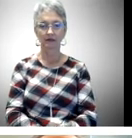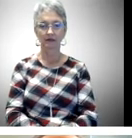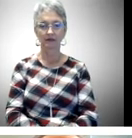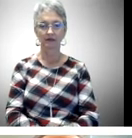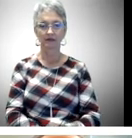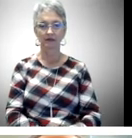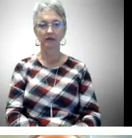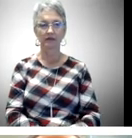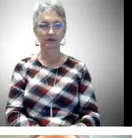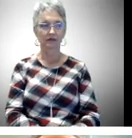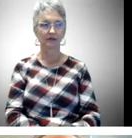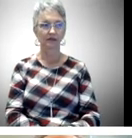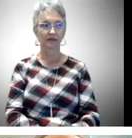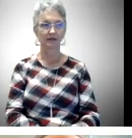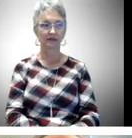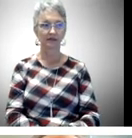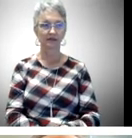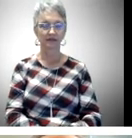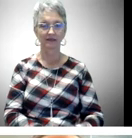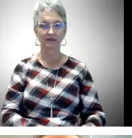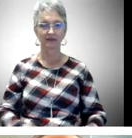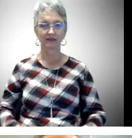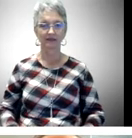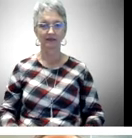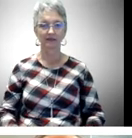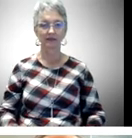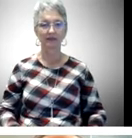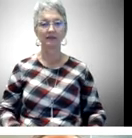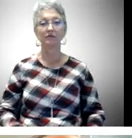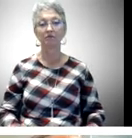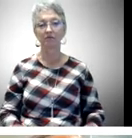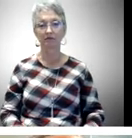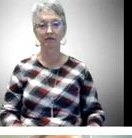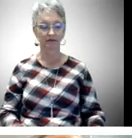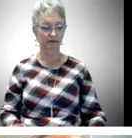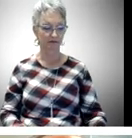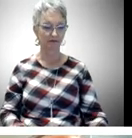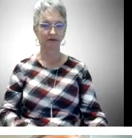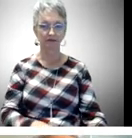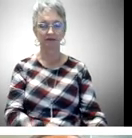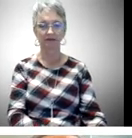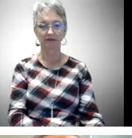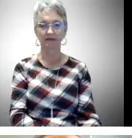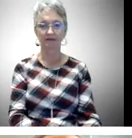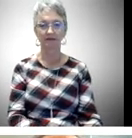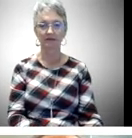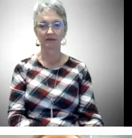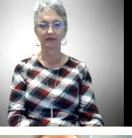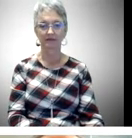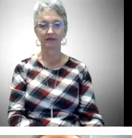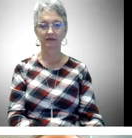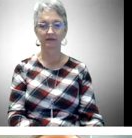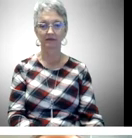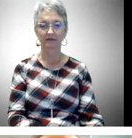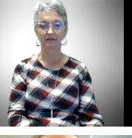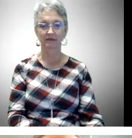probate judges and probate lawyers. They didn't want to have anything to do with the court. And they said, no, we won't agree to this if the court has